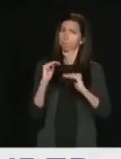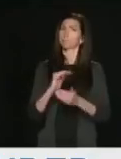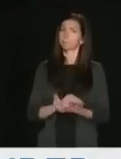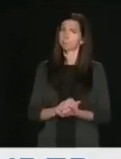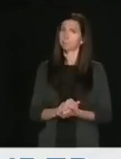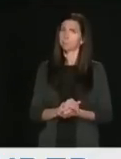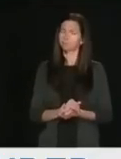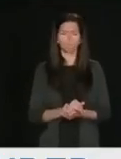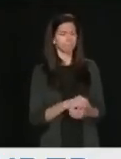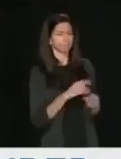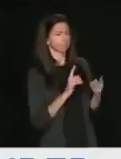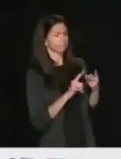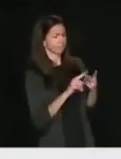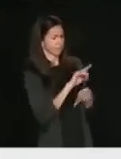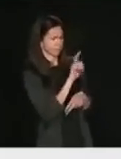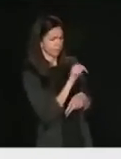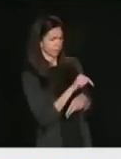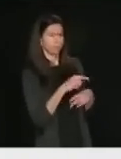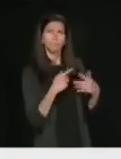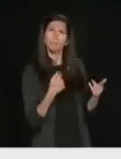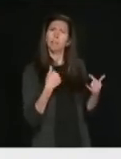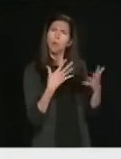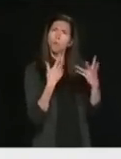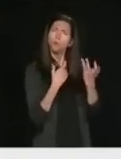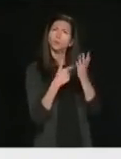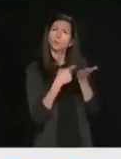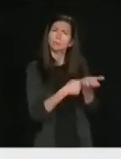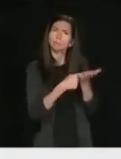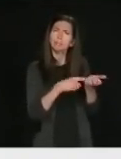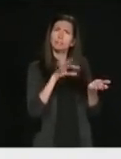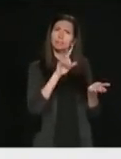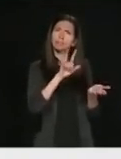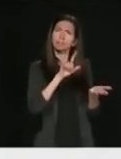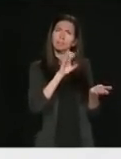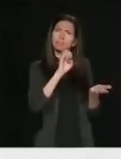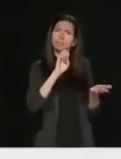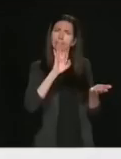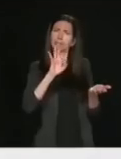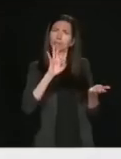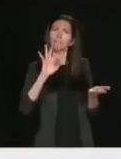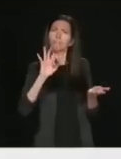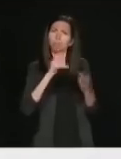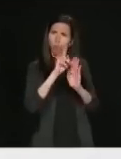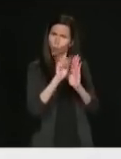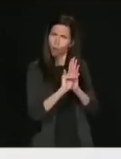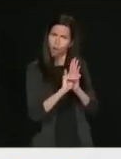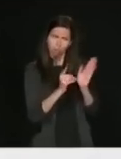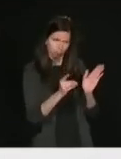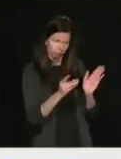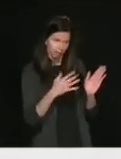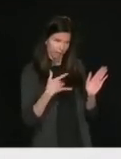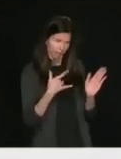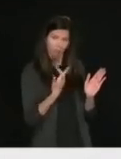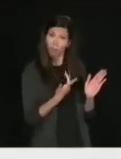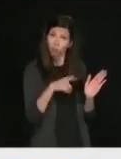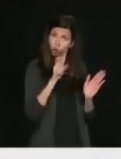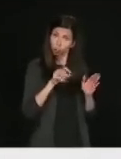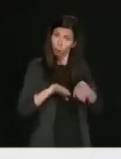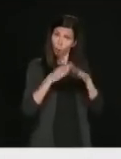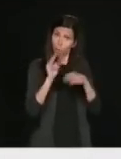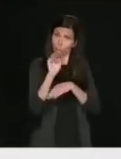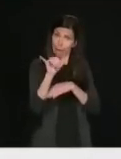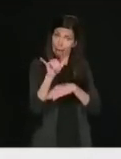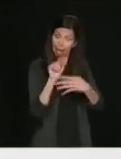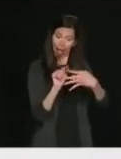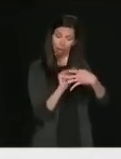quick question regarding the leave program. So it seems that it's been delayed now that we're leaving mid-May when it was supposed to be open. So I'm wondering,